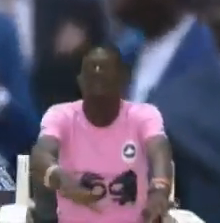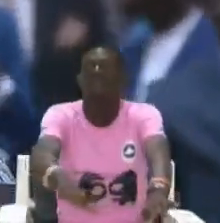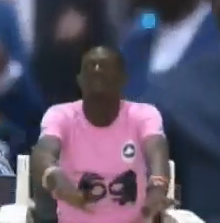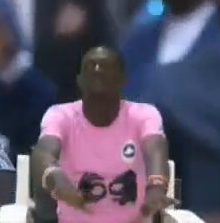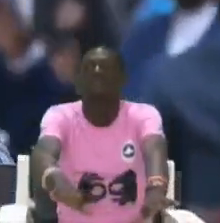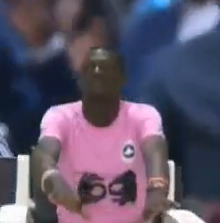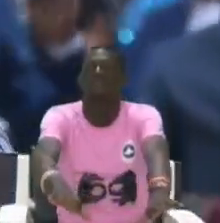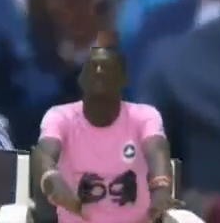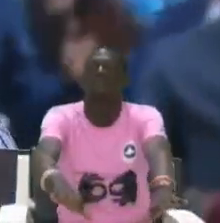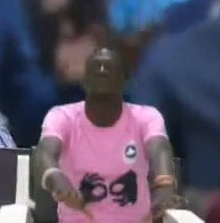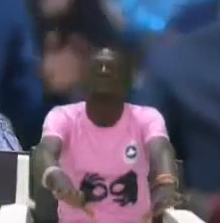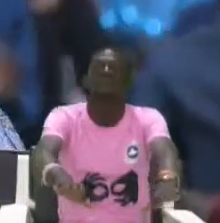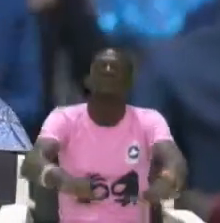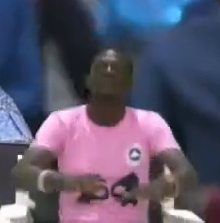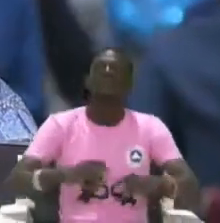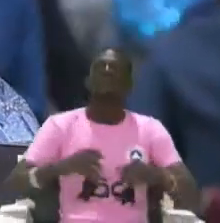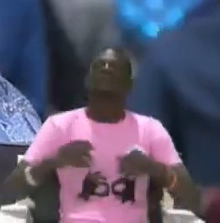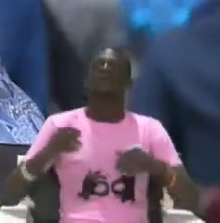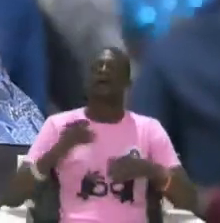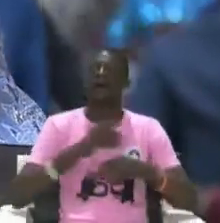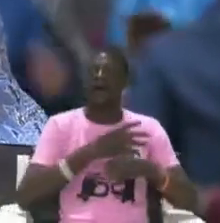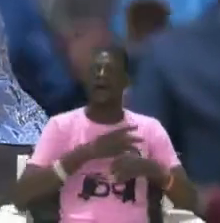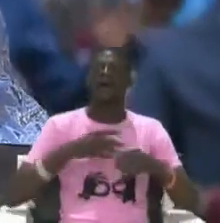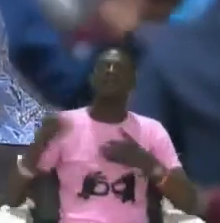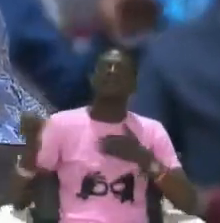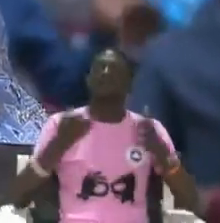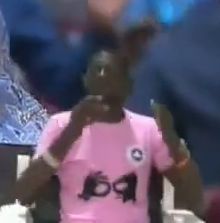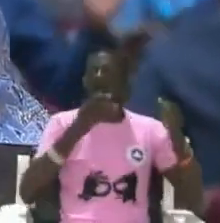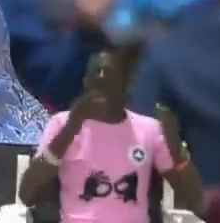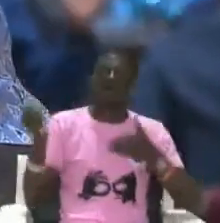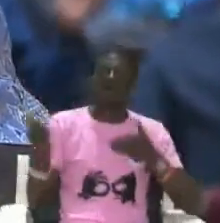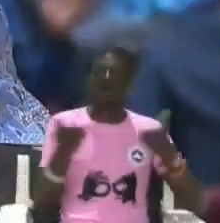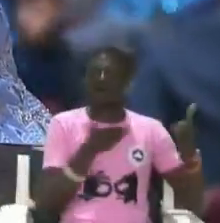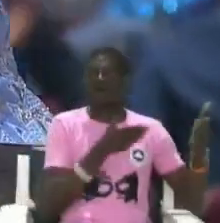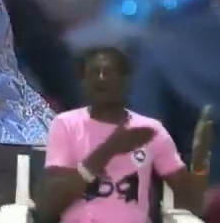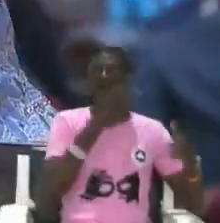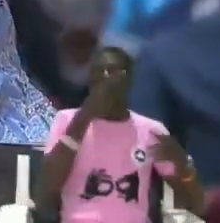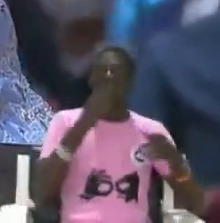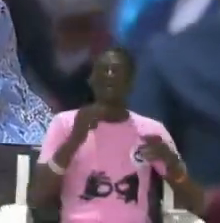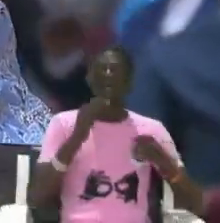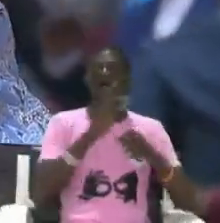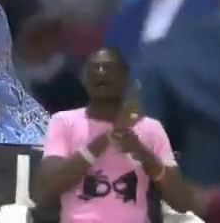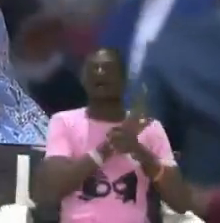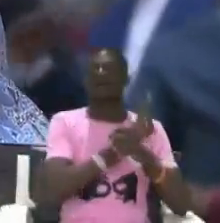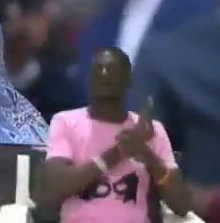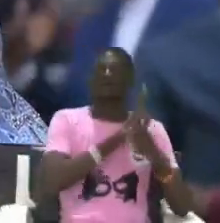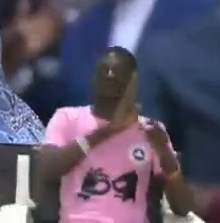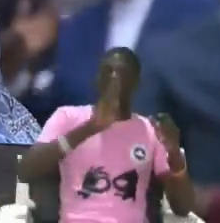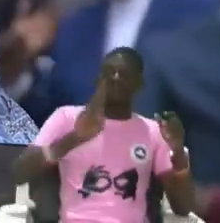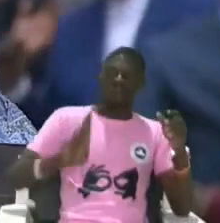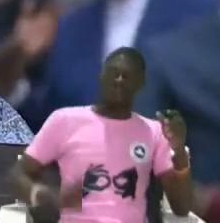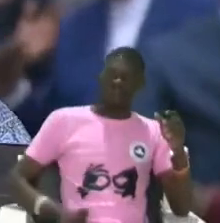prostrate fall. Bring forth this